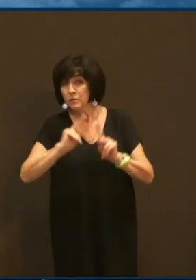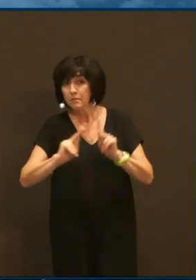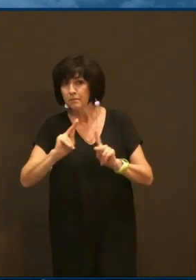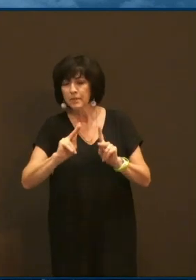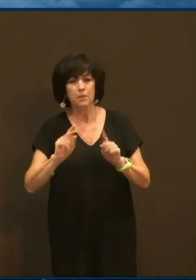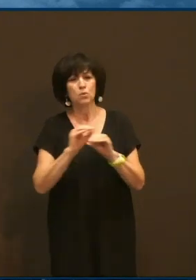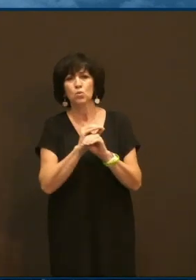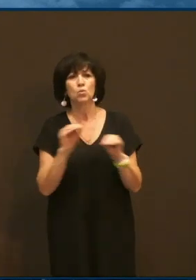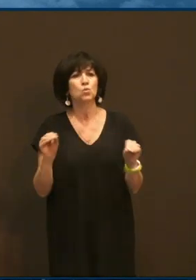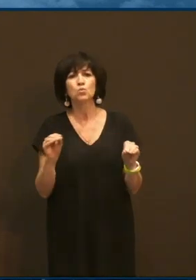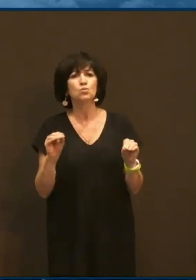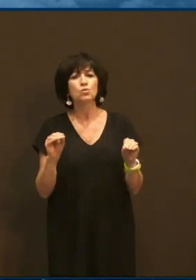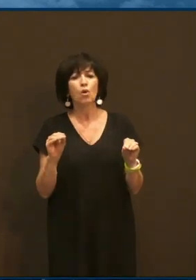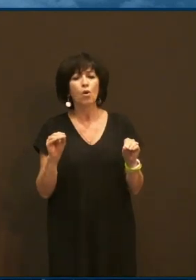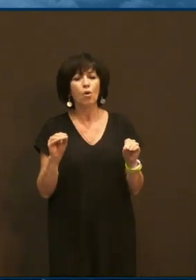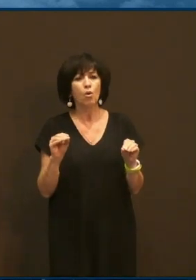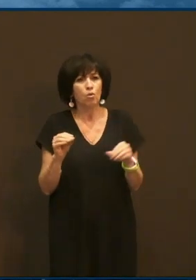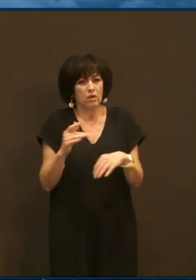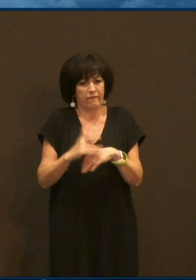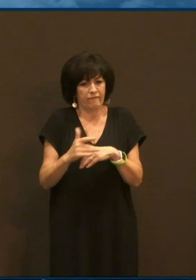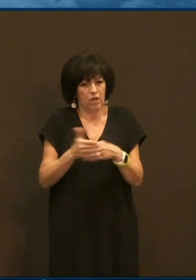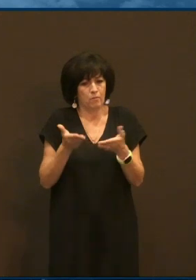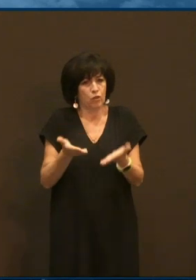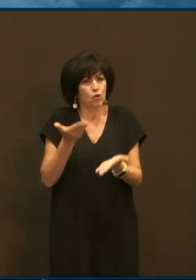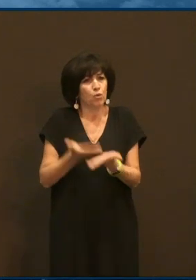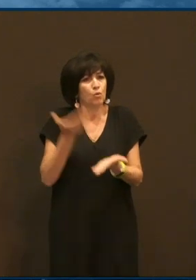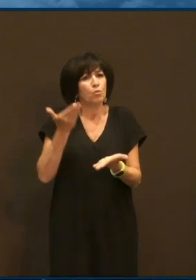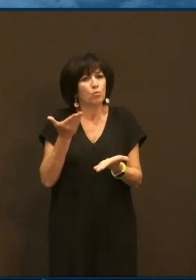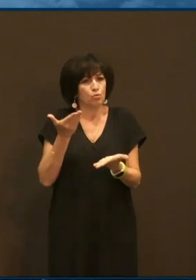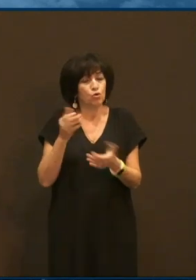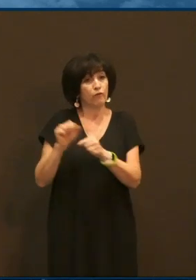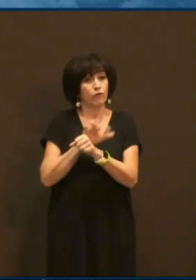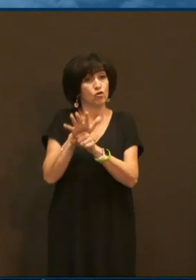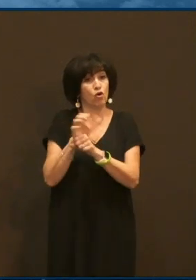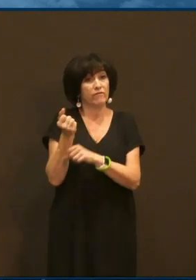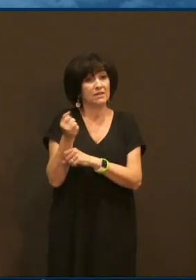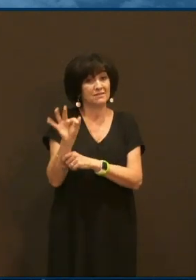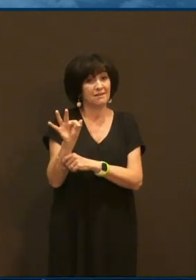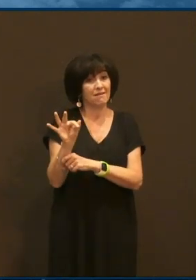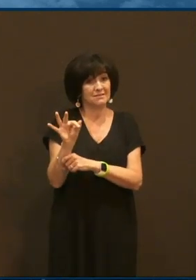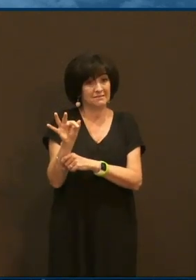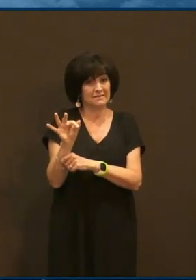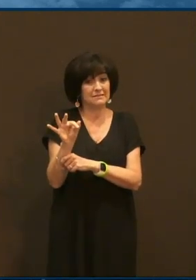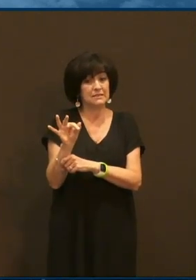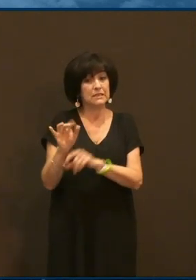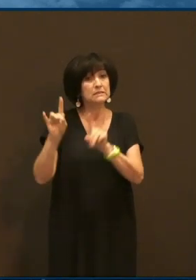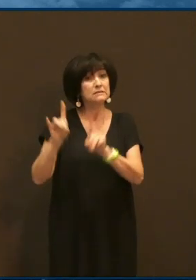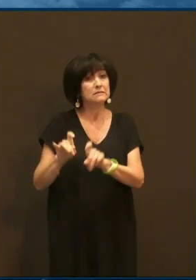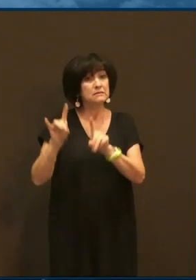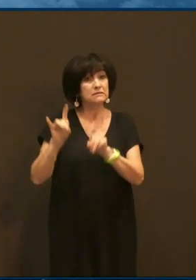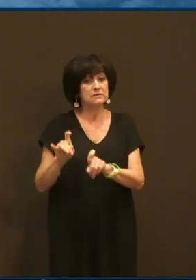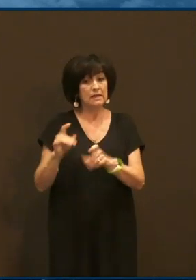positive lab results for COVID-19, yet